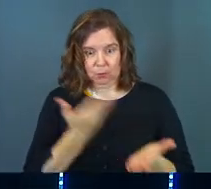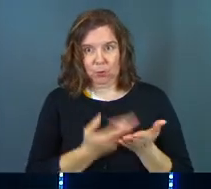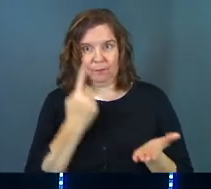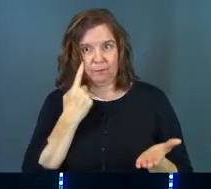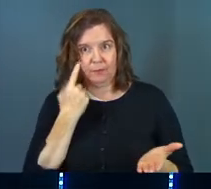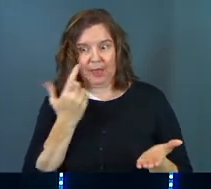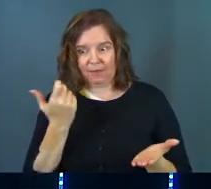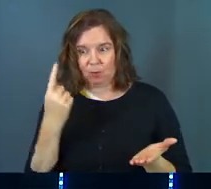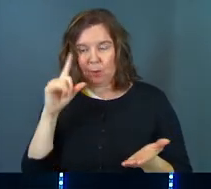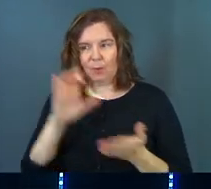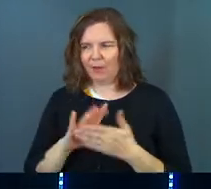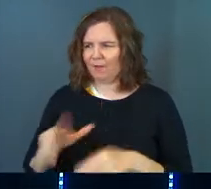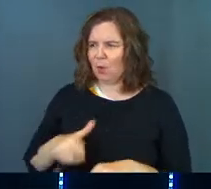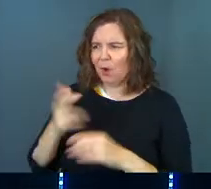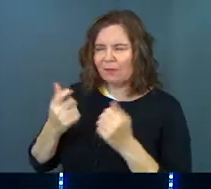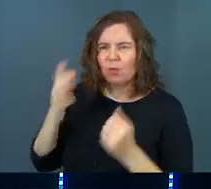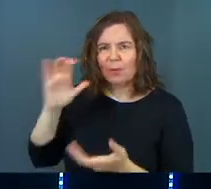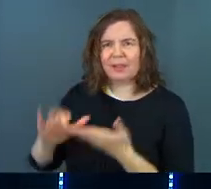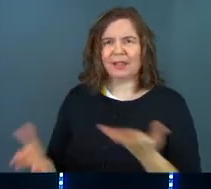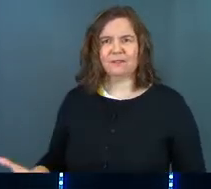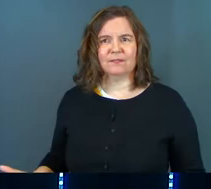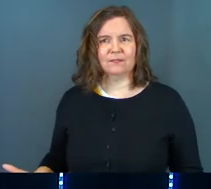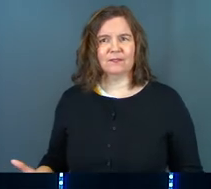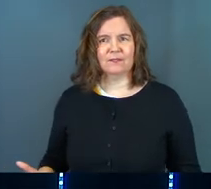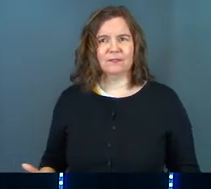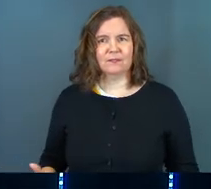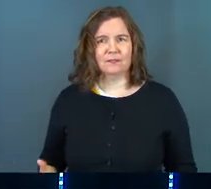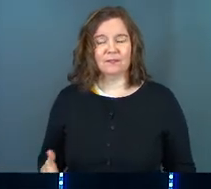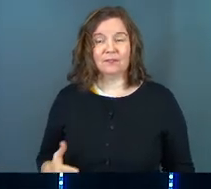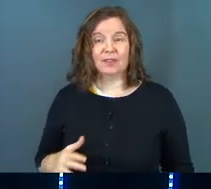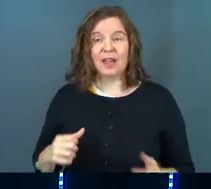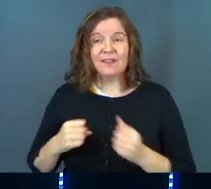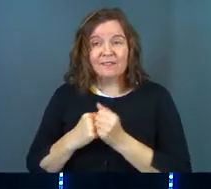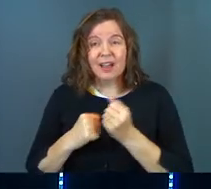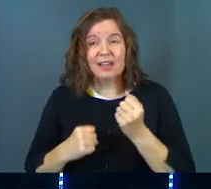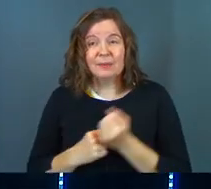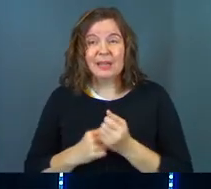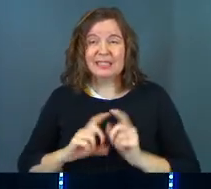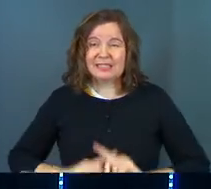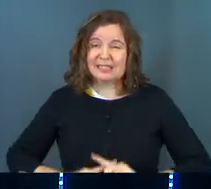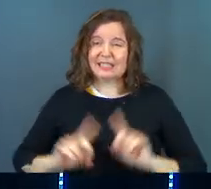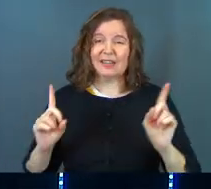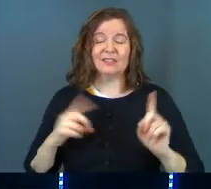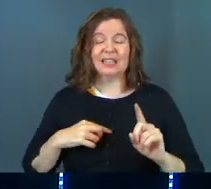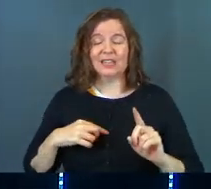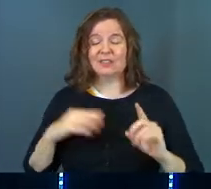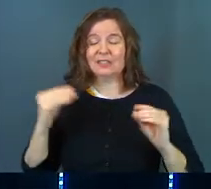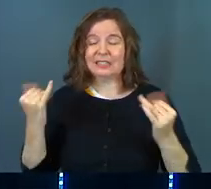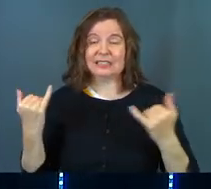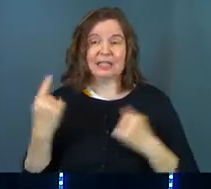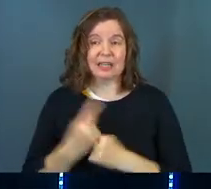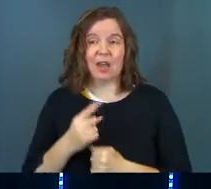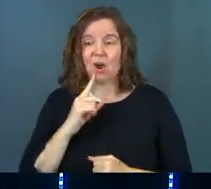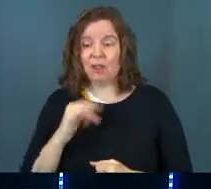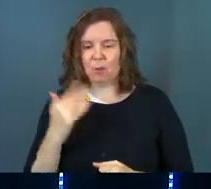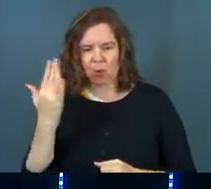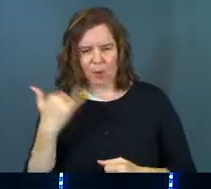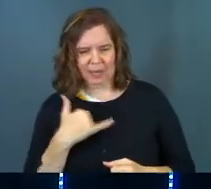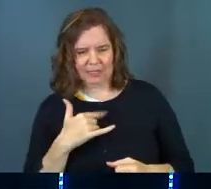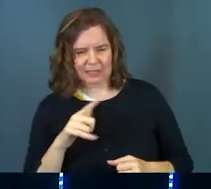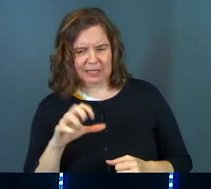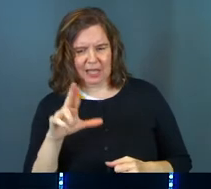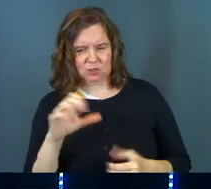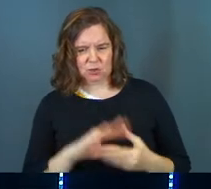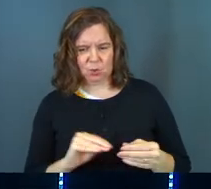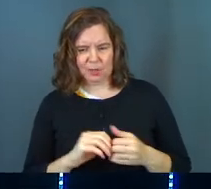everybody will believe. That's what they said. Of course everybody will believe. Fundamentally different. Even scholars today are like, well, why